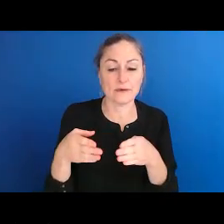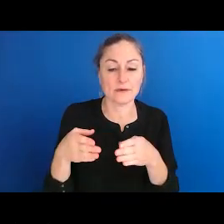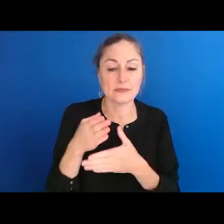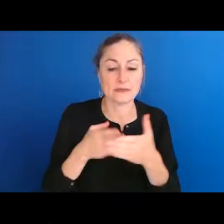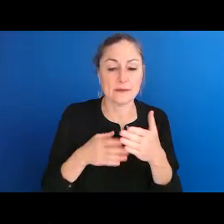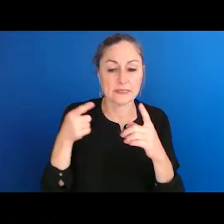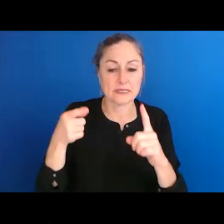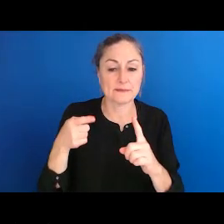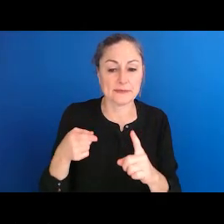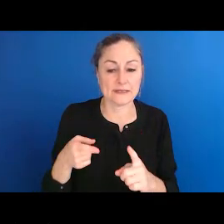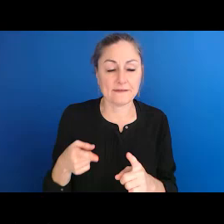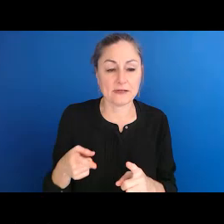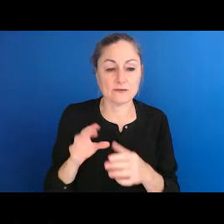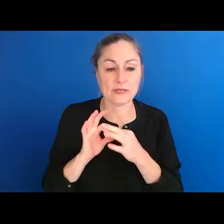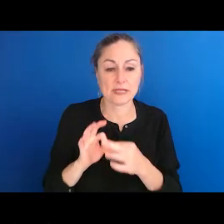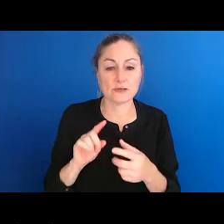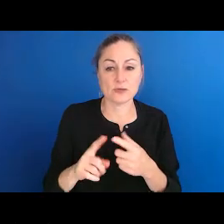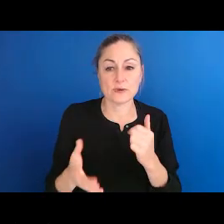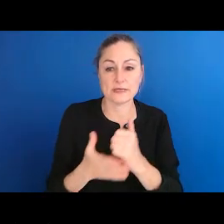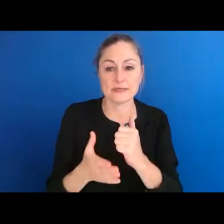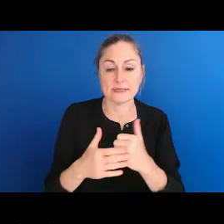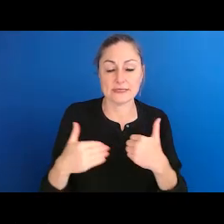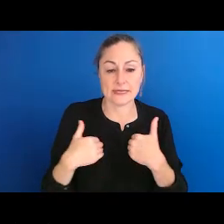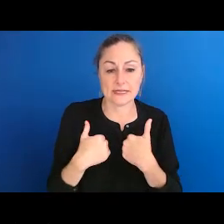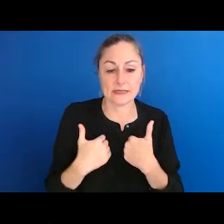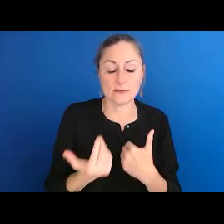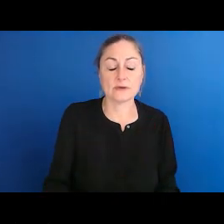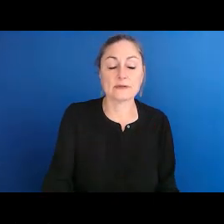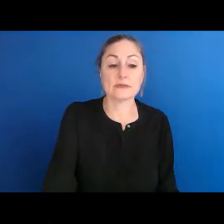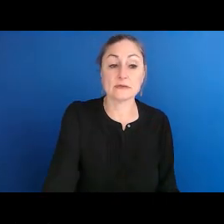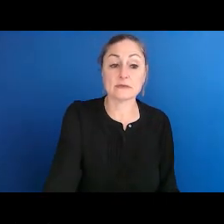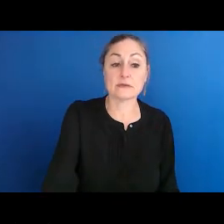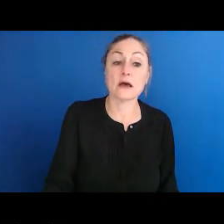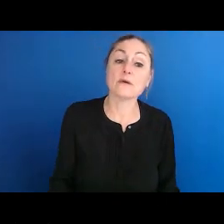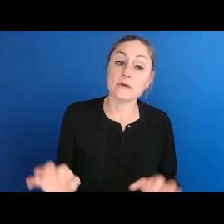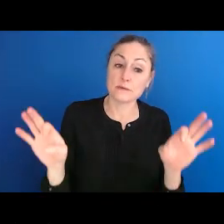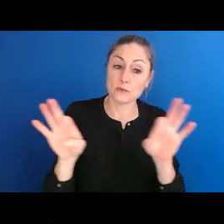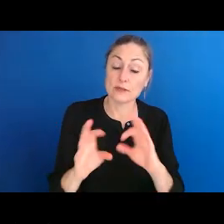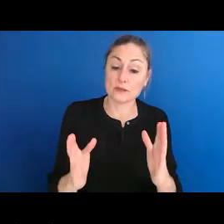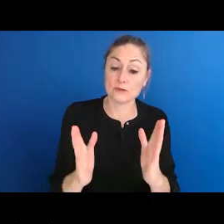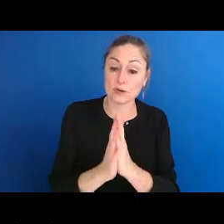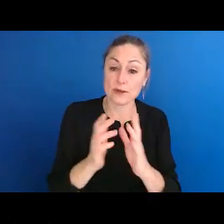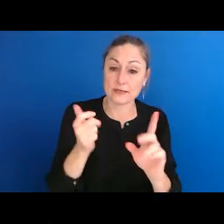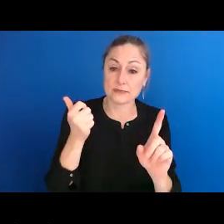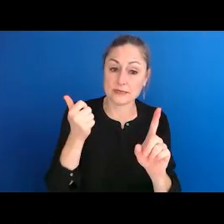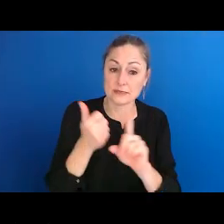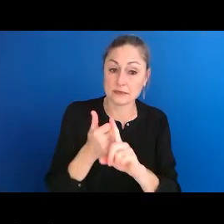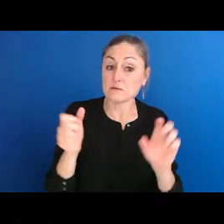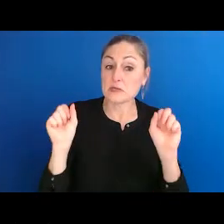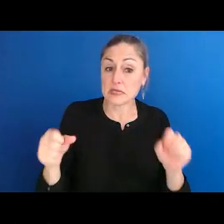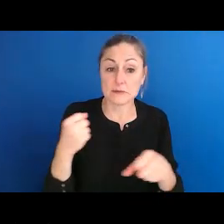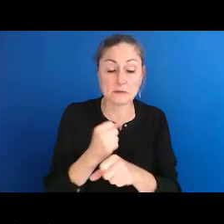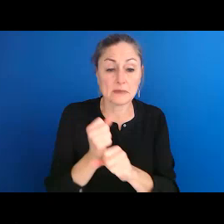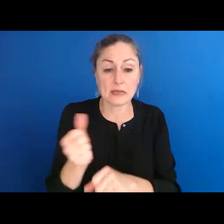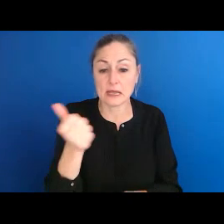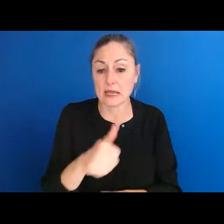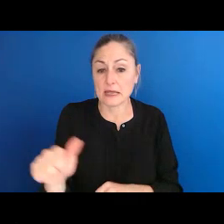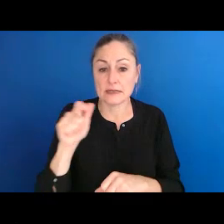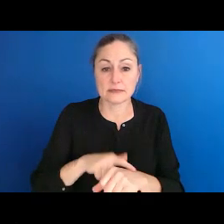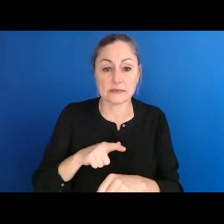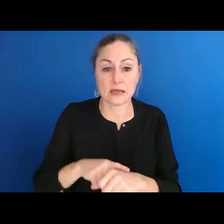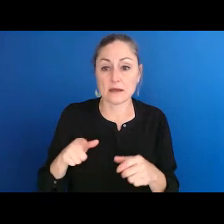around assistance animals. It's important that the request can be made at any point in the